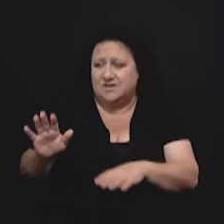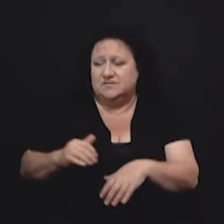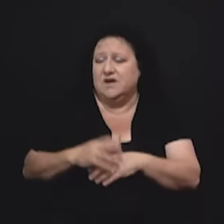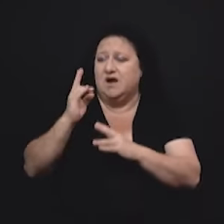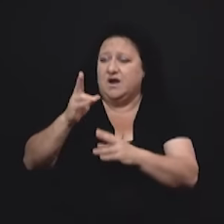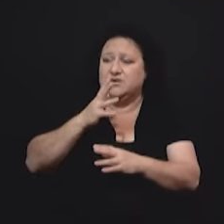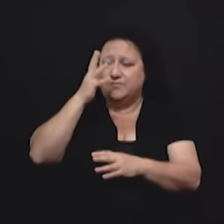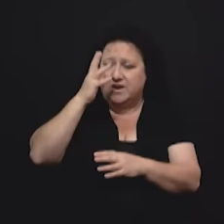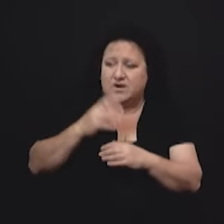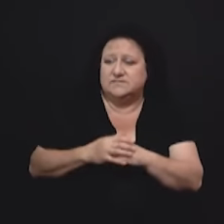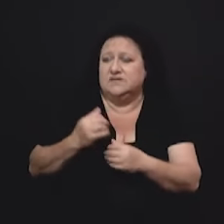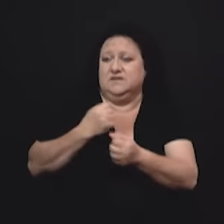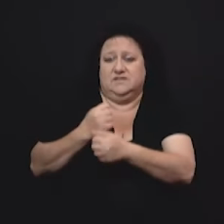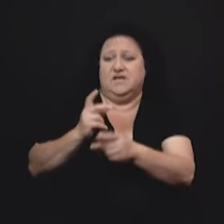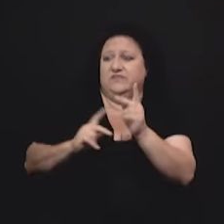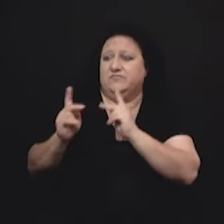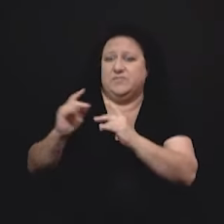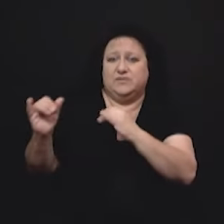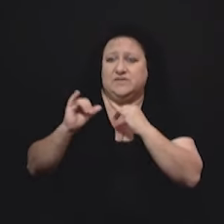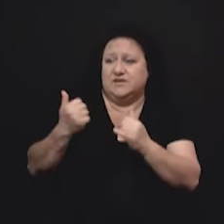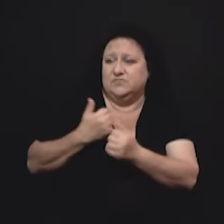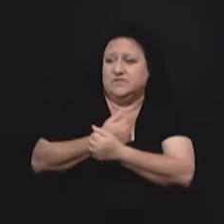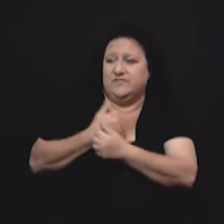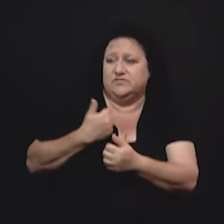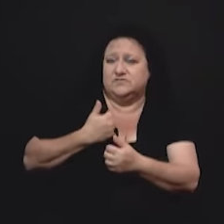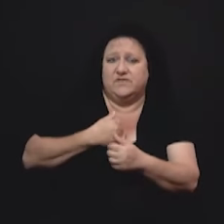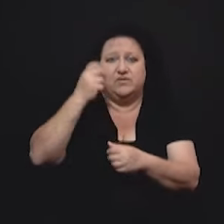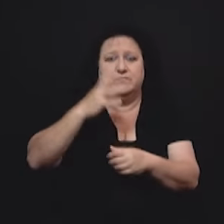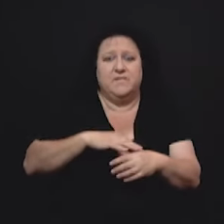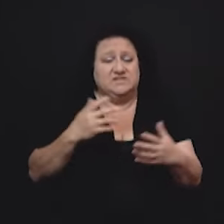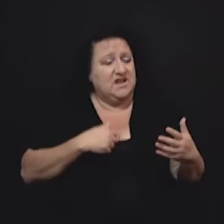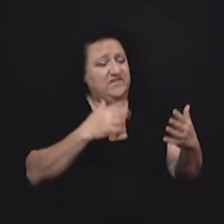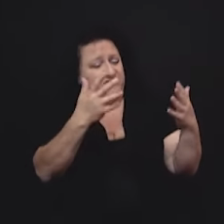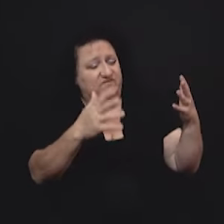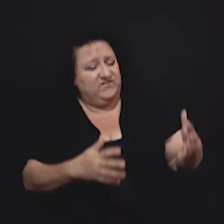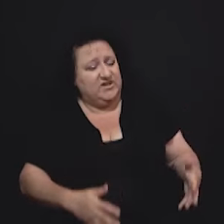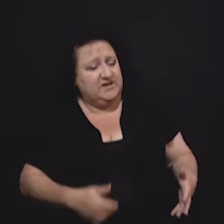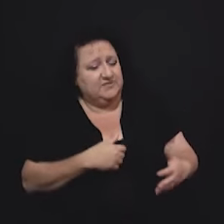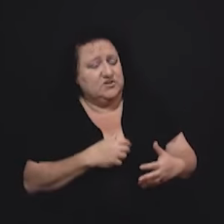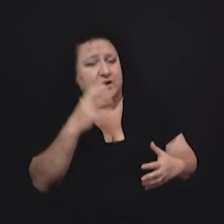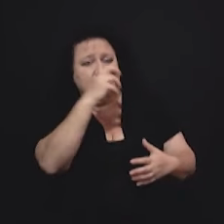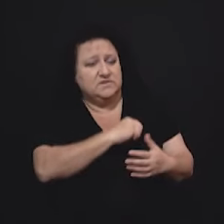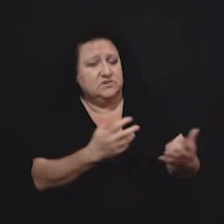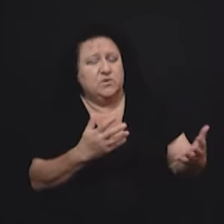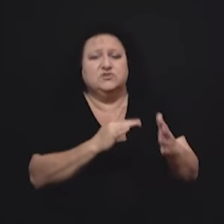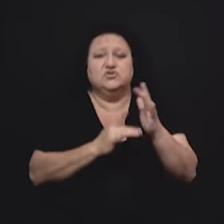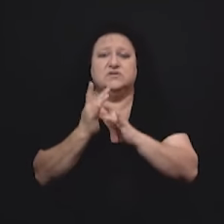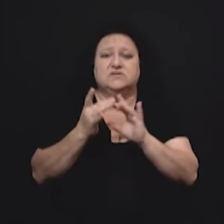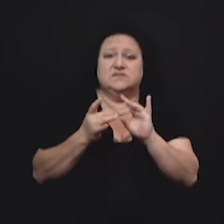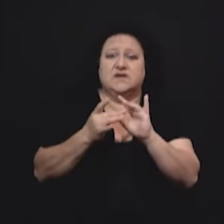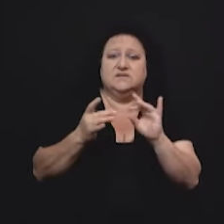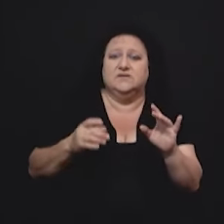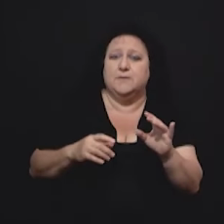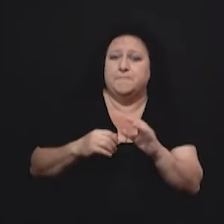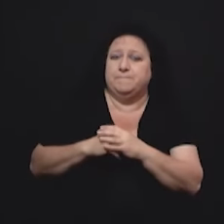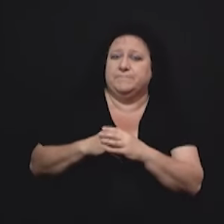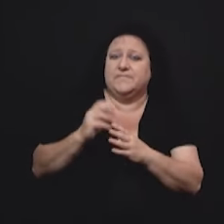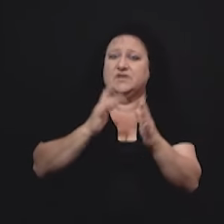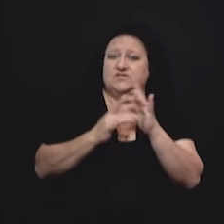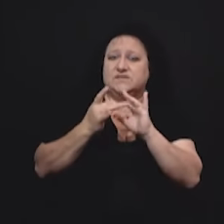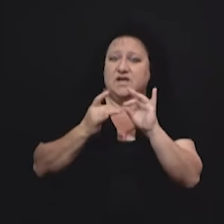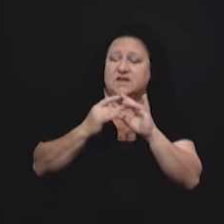love your neighbor as yourself. And the young man said, I have done all these. What am I still missing? And Jesus said, if